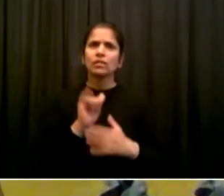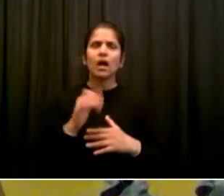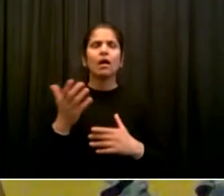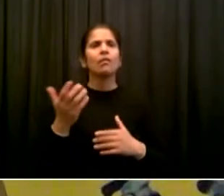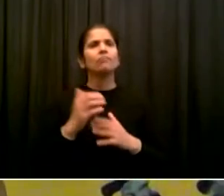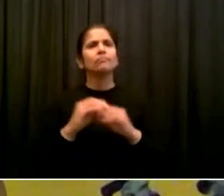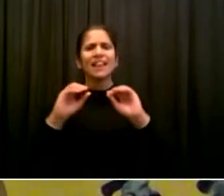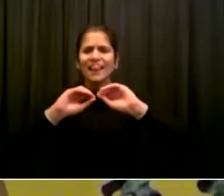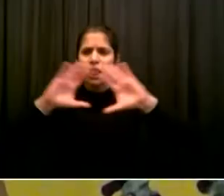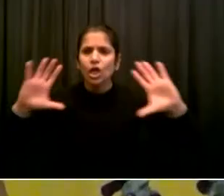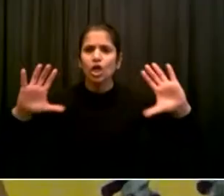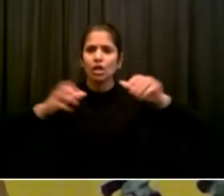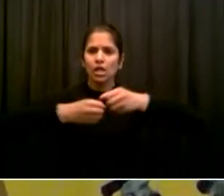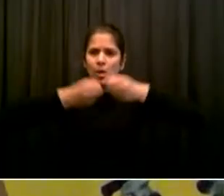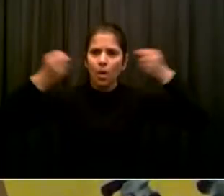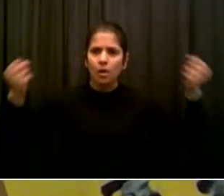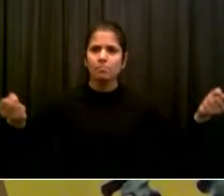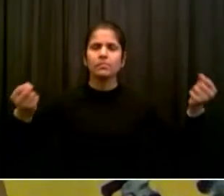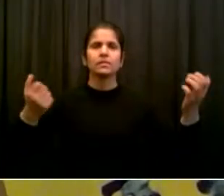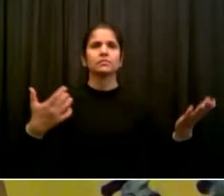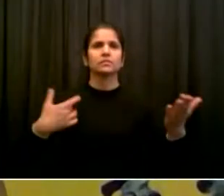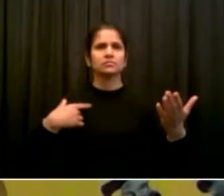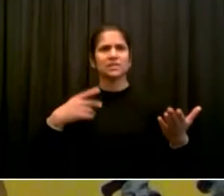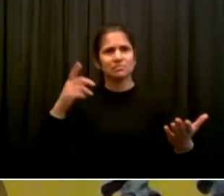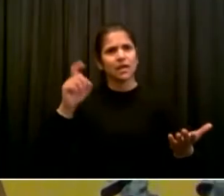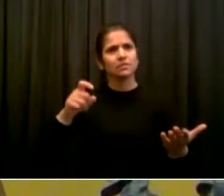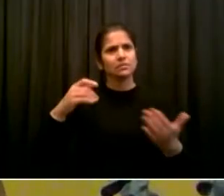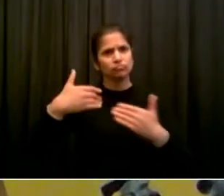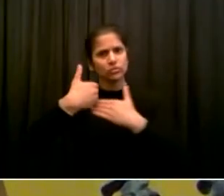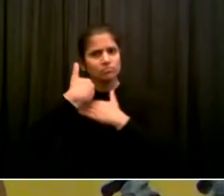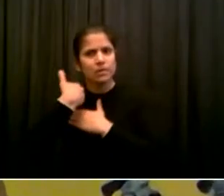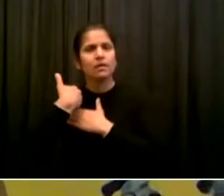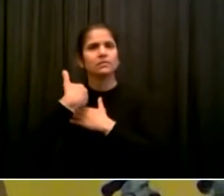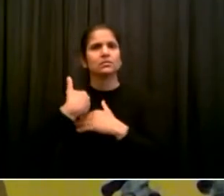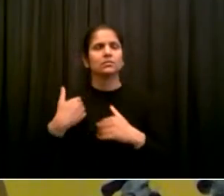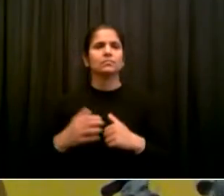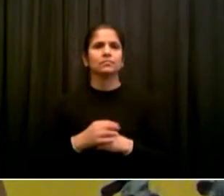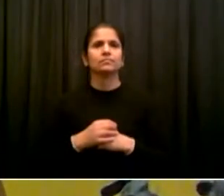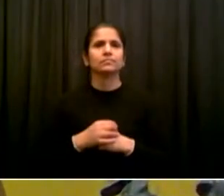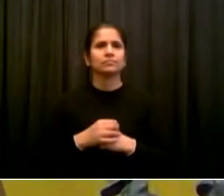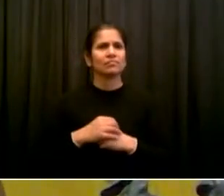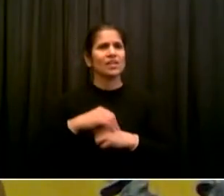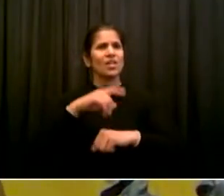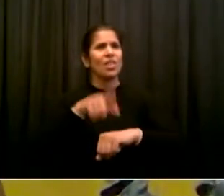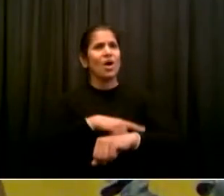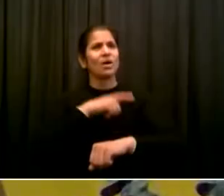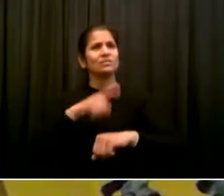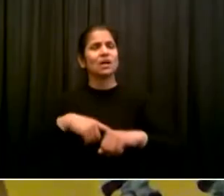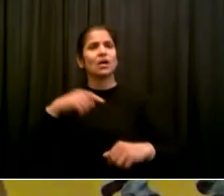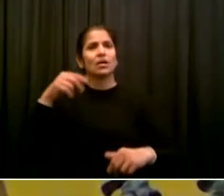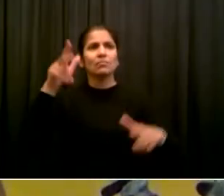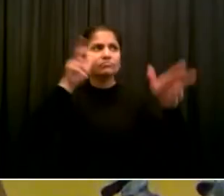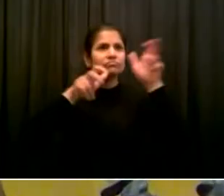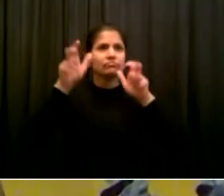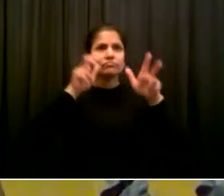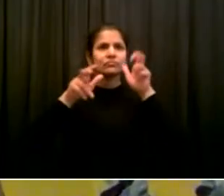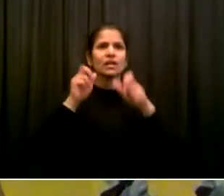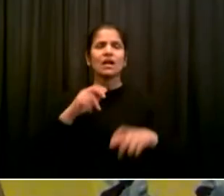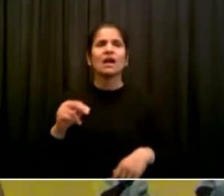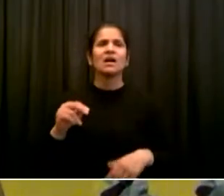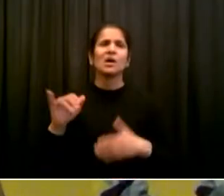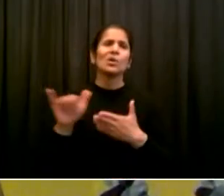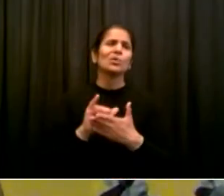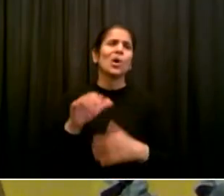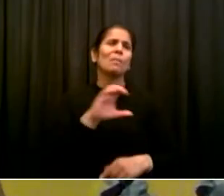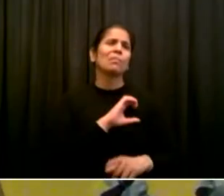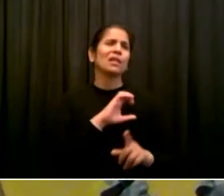and hold its members accountable. For too long, we have heard that the NYPD has a few bad apples. Well, it's time that we